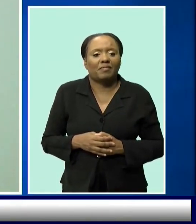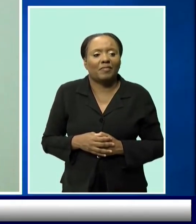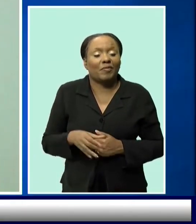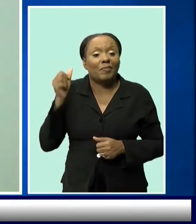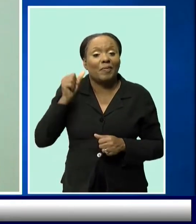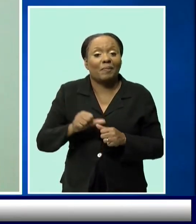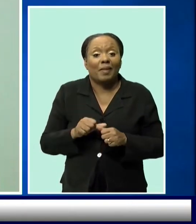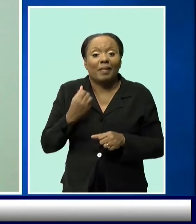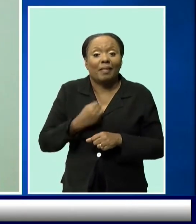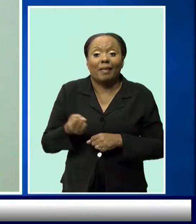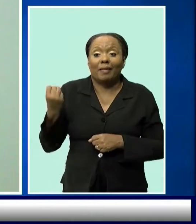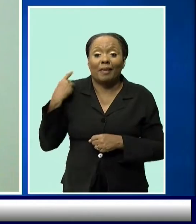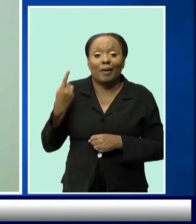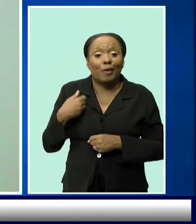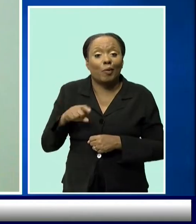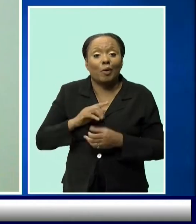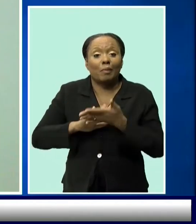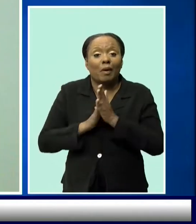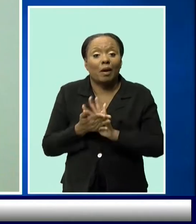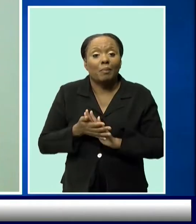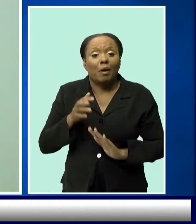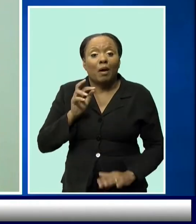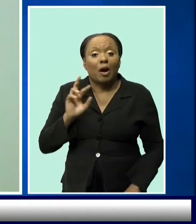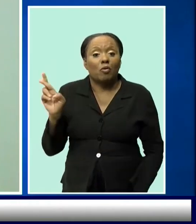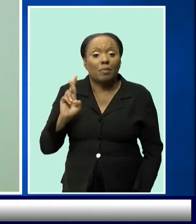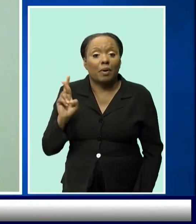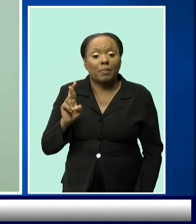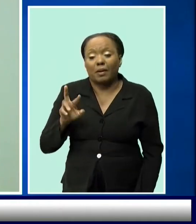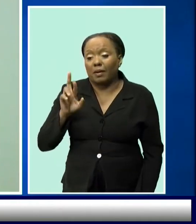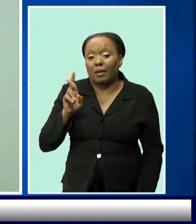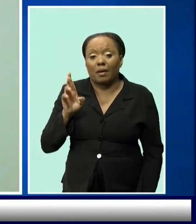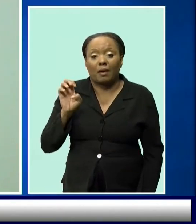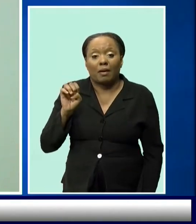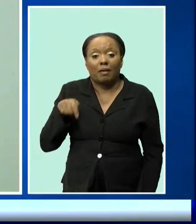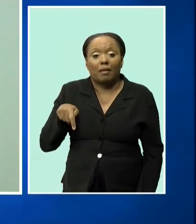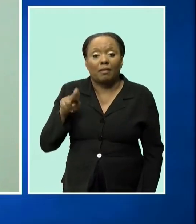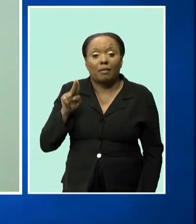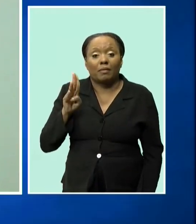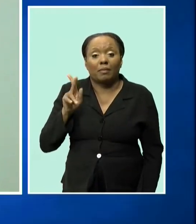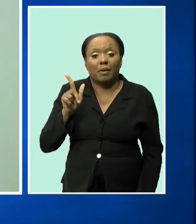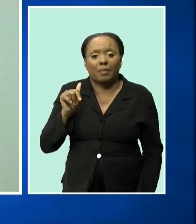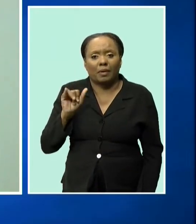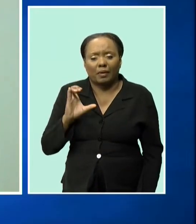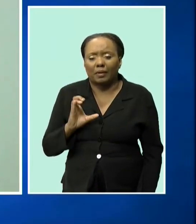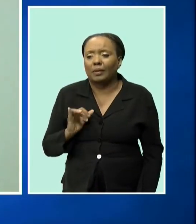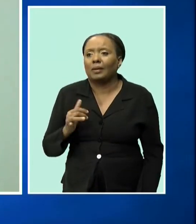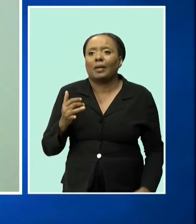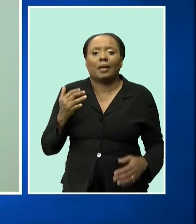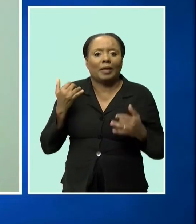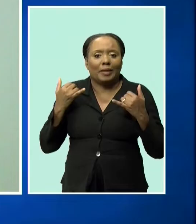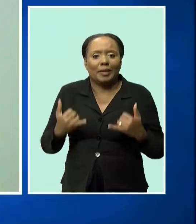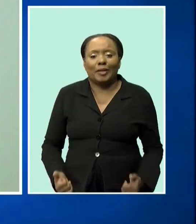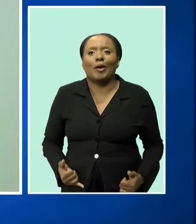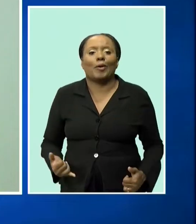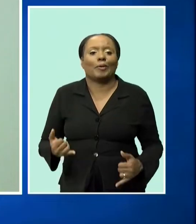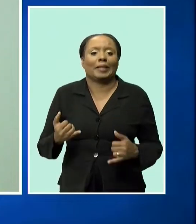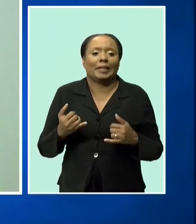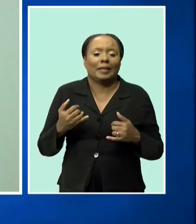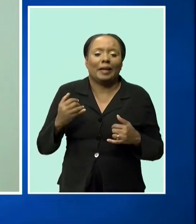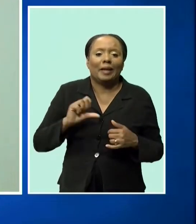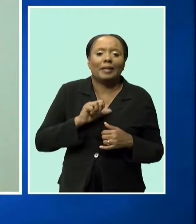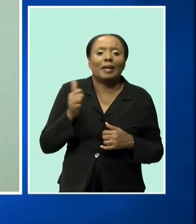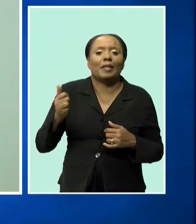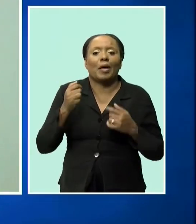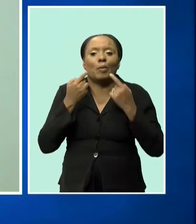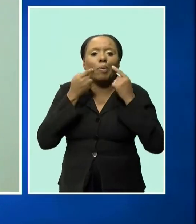being a republic. We continue to strive in different areas of endeavor. And this certainly must be a hallmark for Barbadians to continue